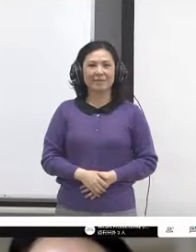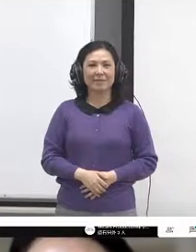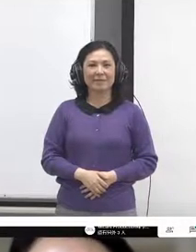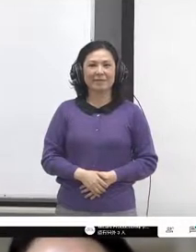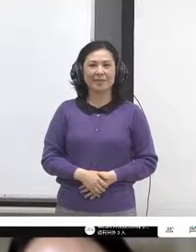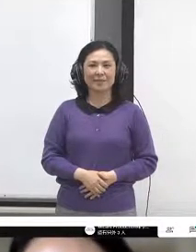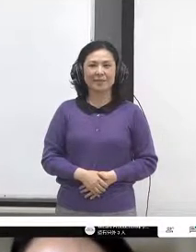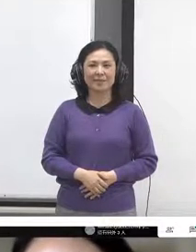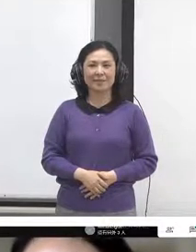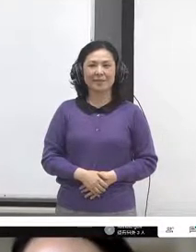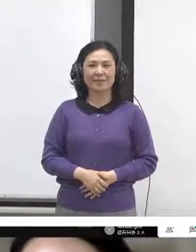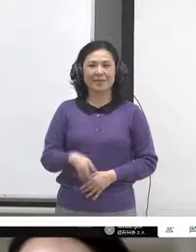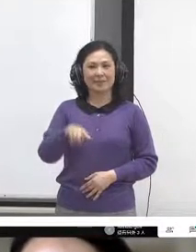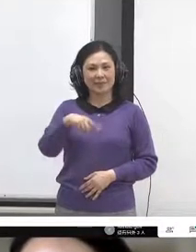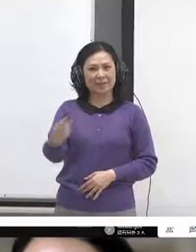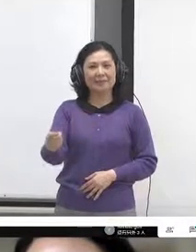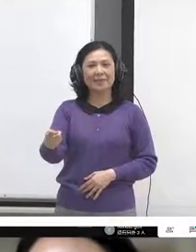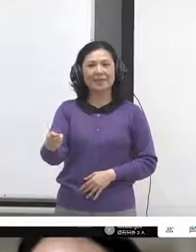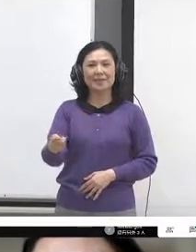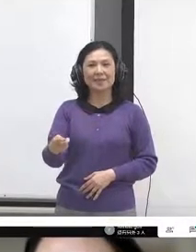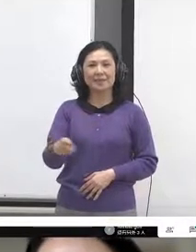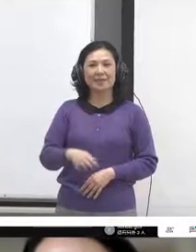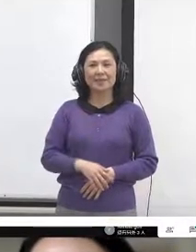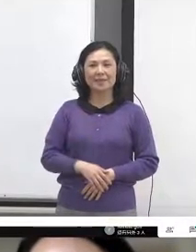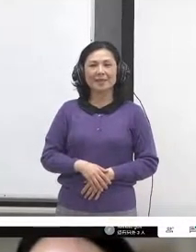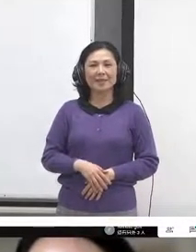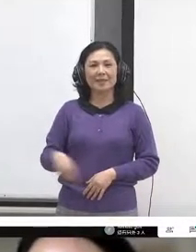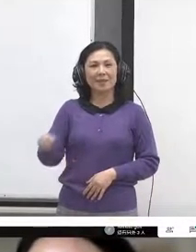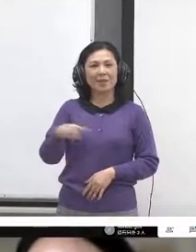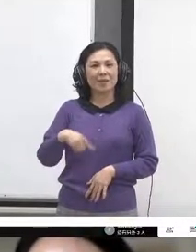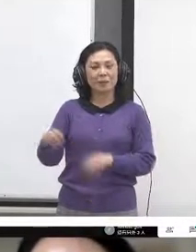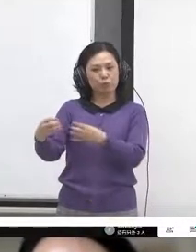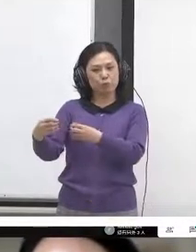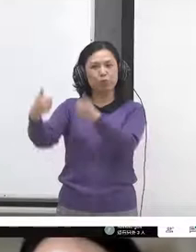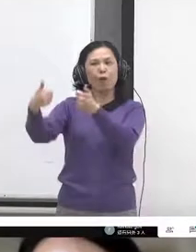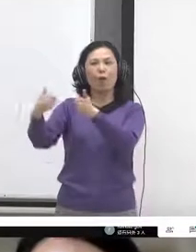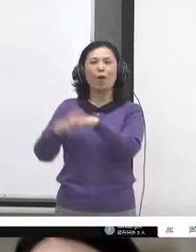the FTO Midanax in Jeju. Then I